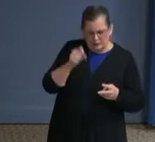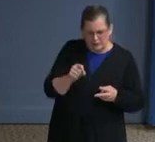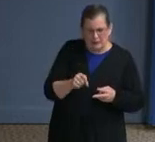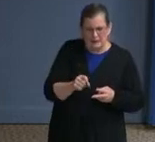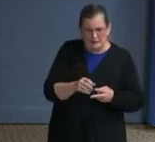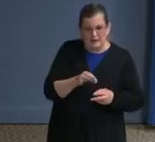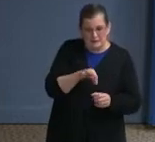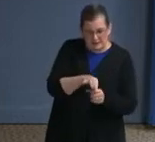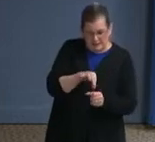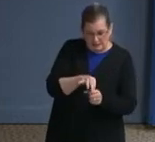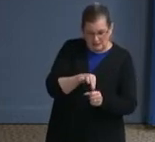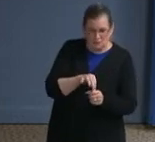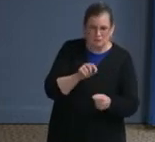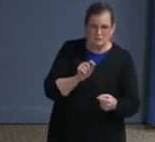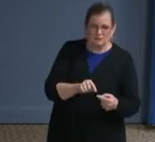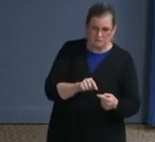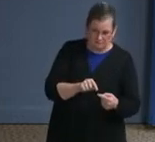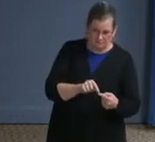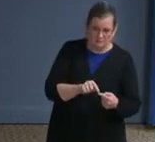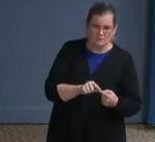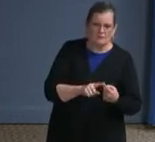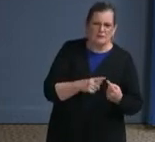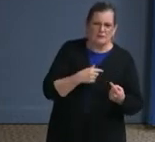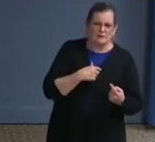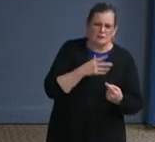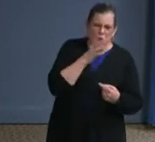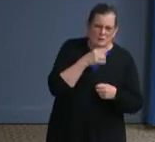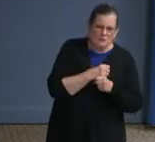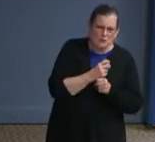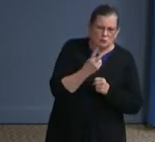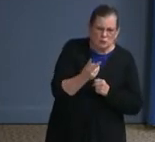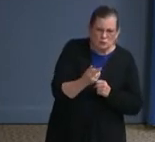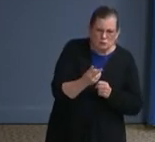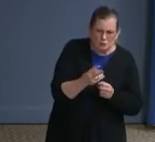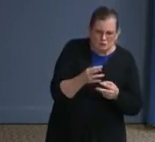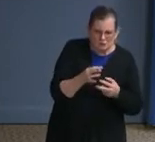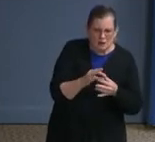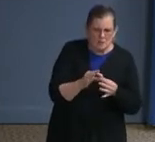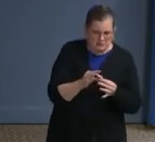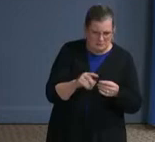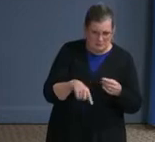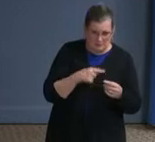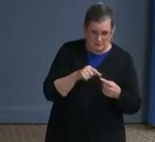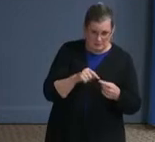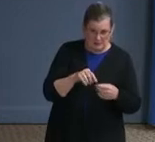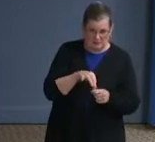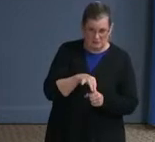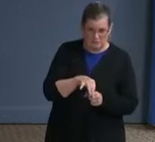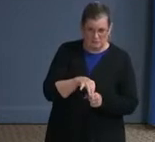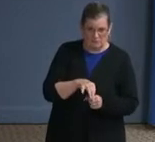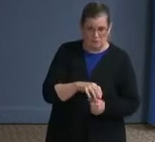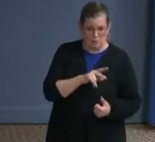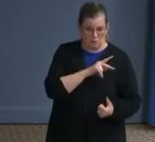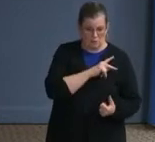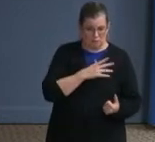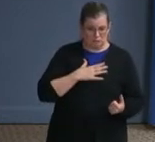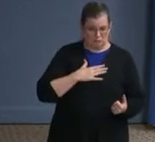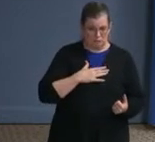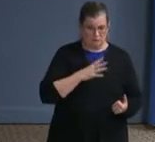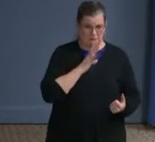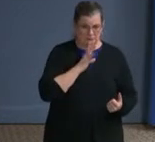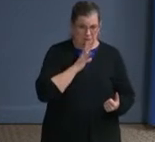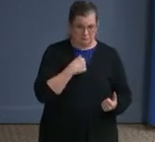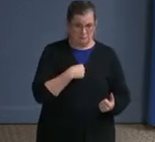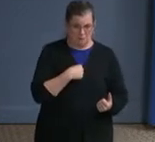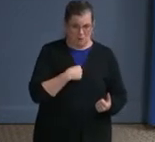election. I think I would make two comments. One is that, this is me personally speaking, that I think the White House